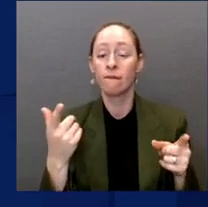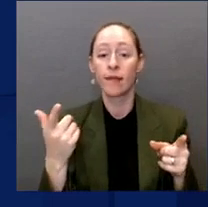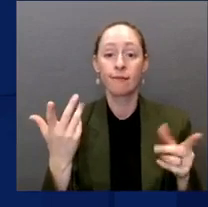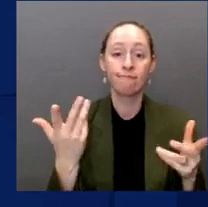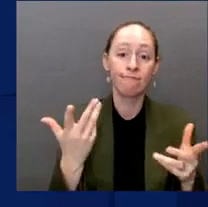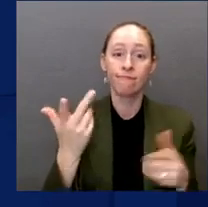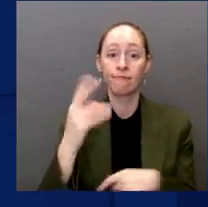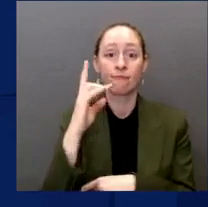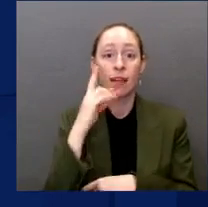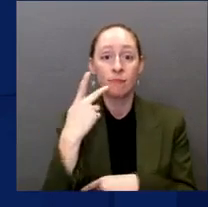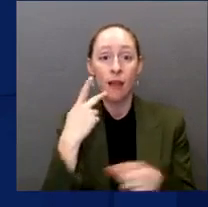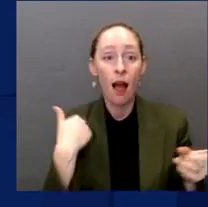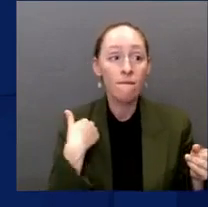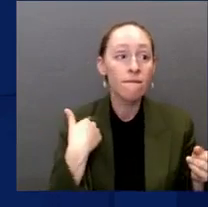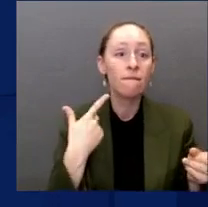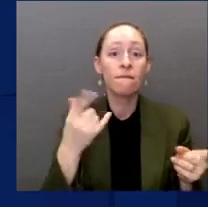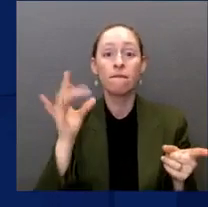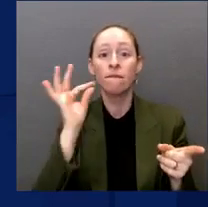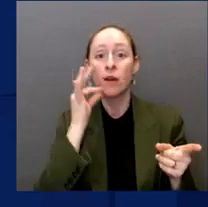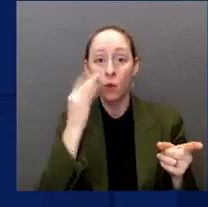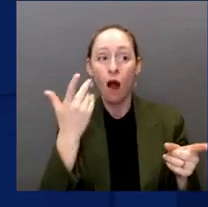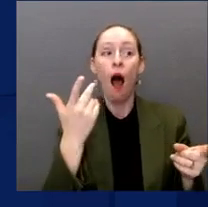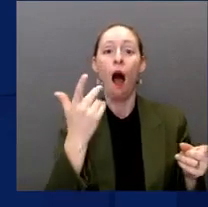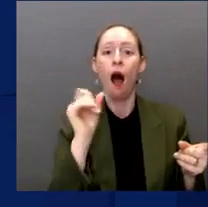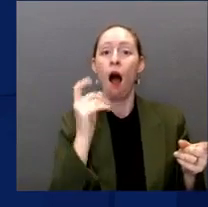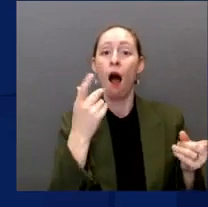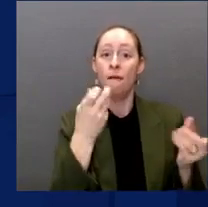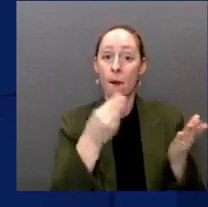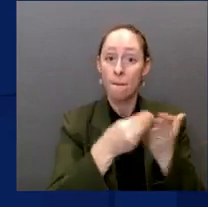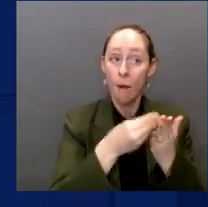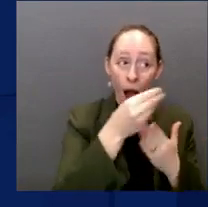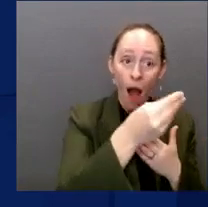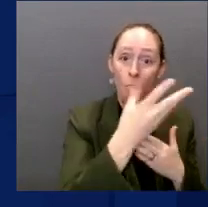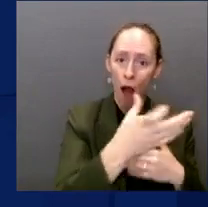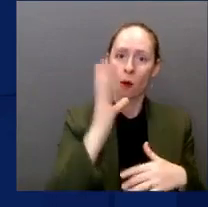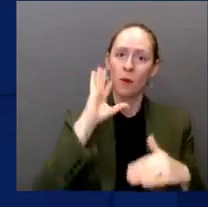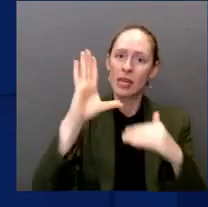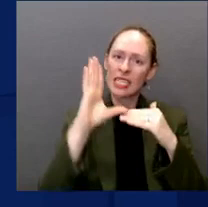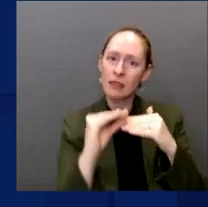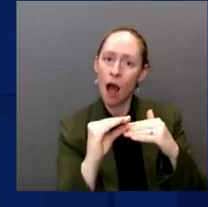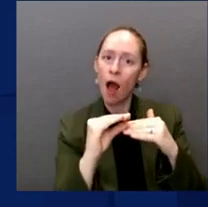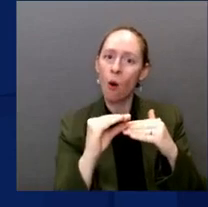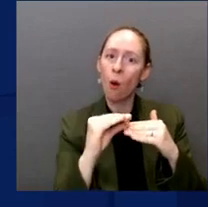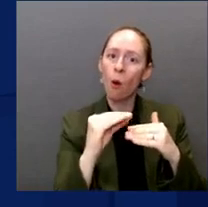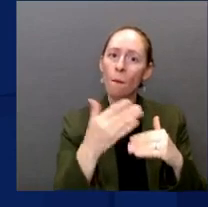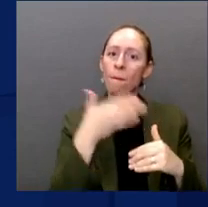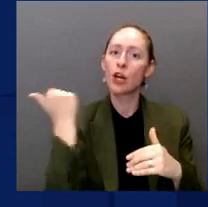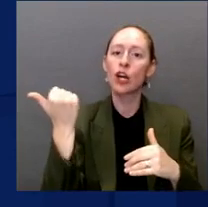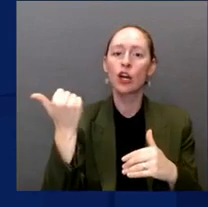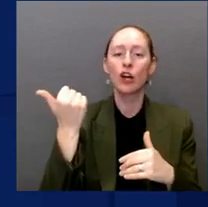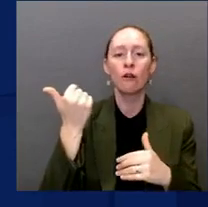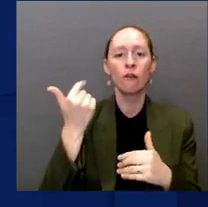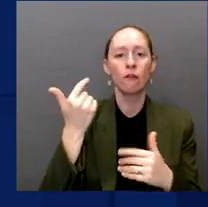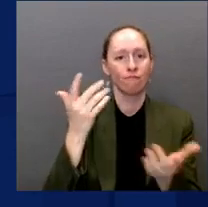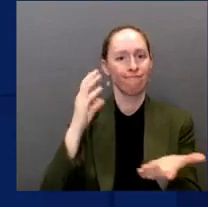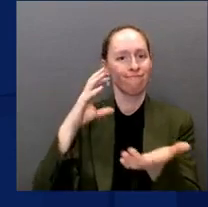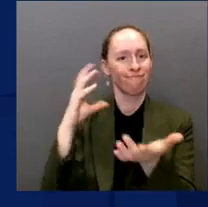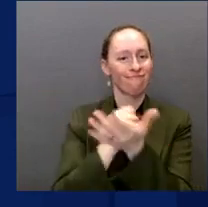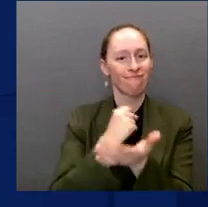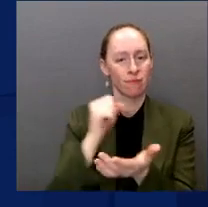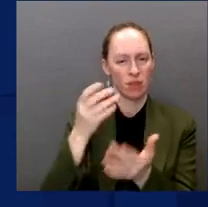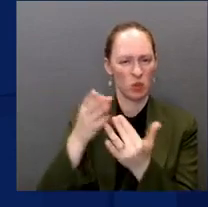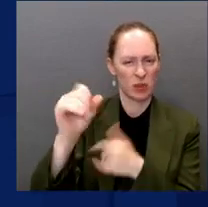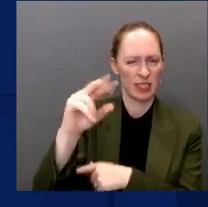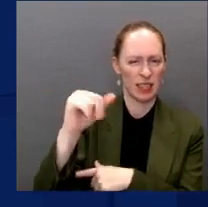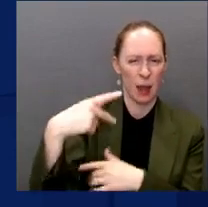us. As we embark on this conference, I want all of us to take a moment to recognize the significance of what